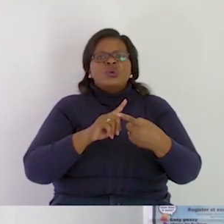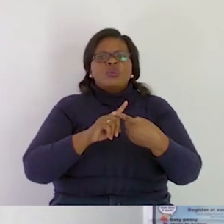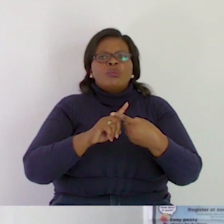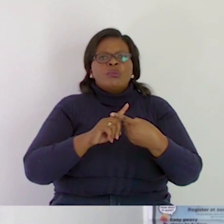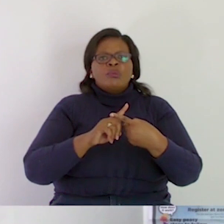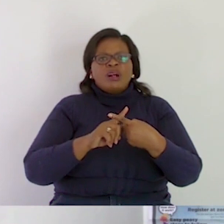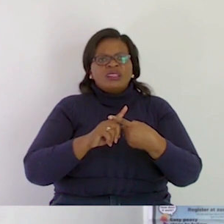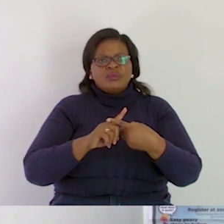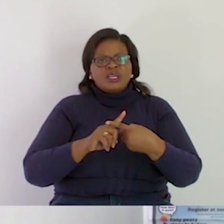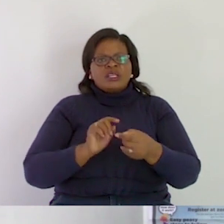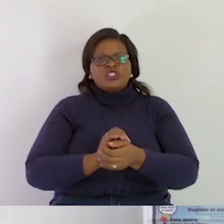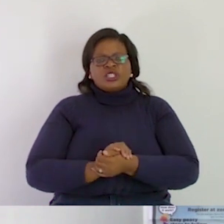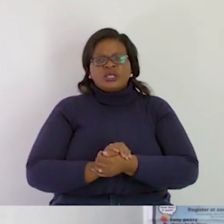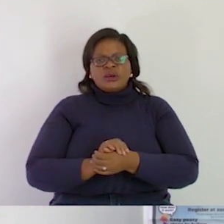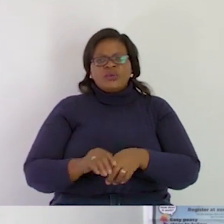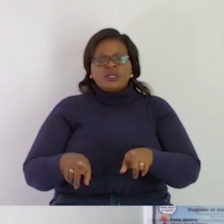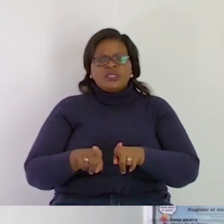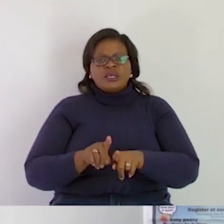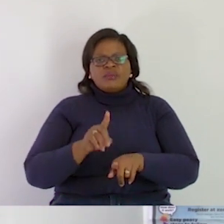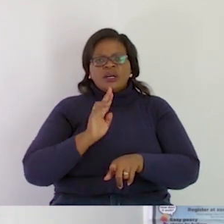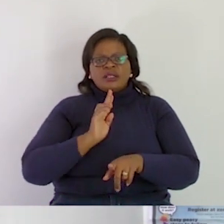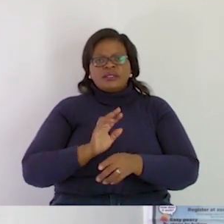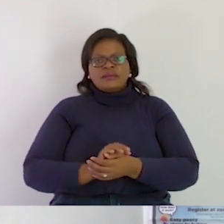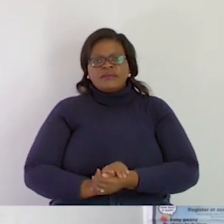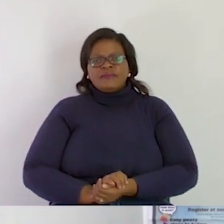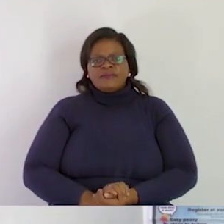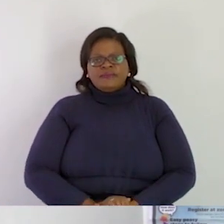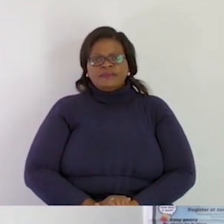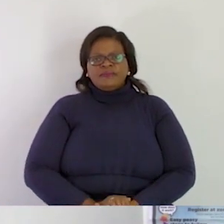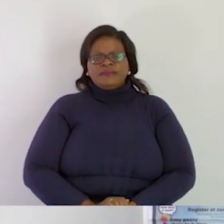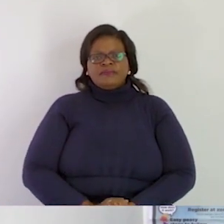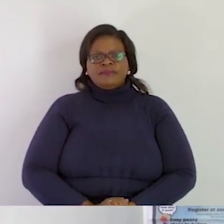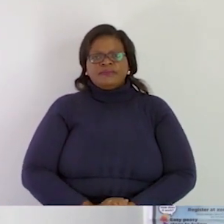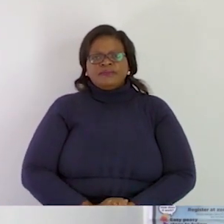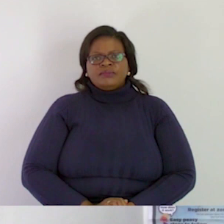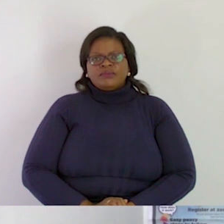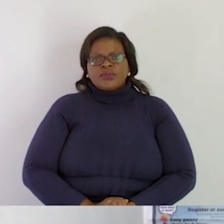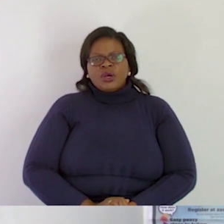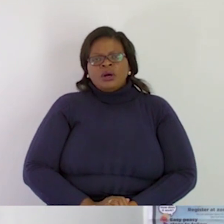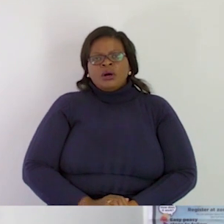will just be the same answer still. Now let us go to the main